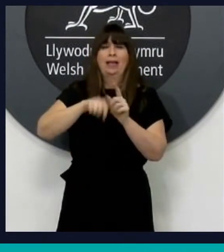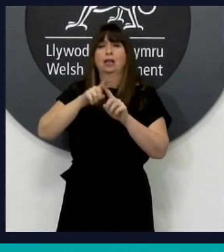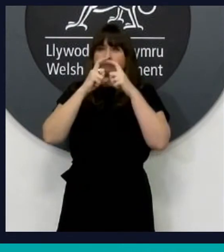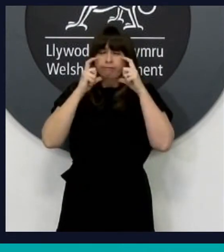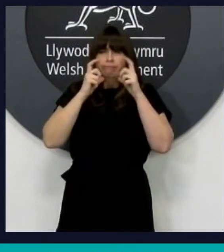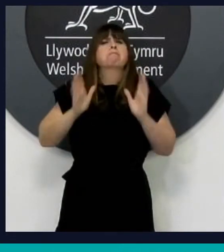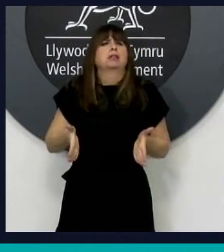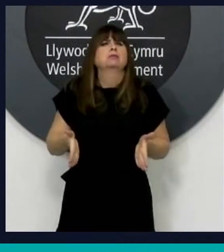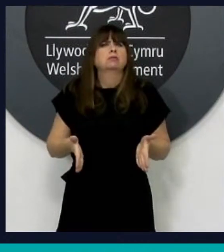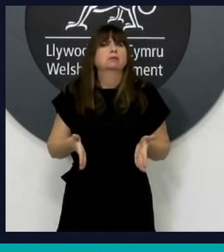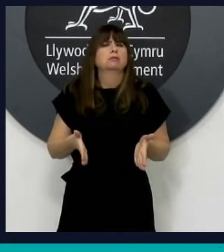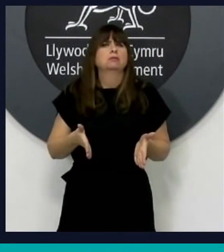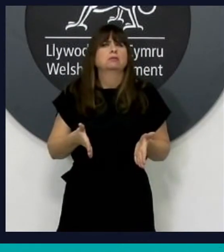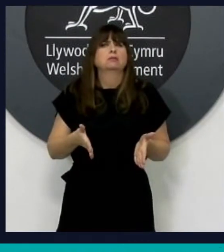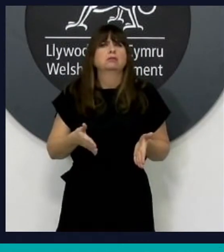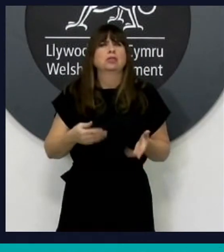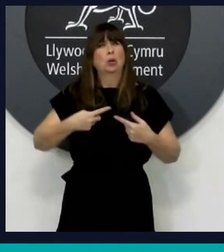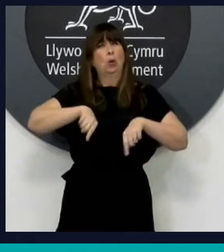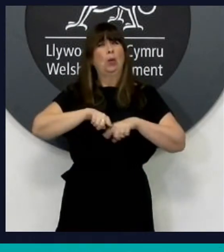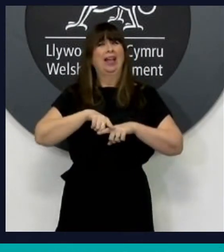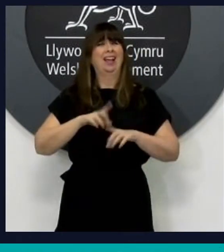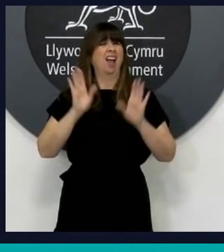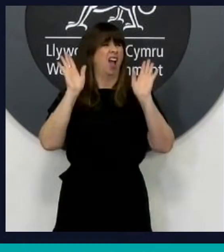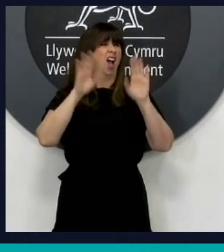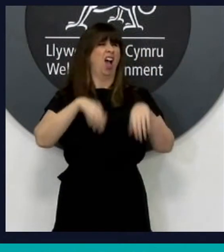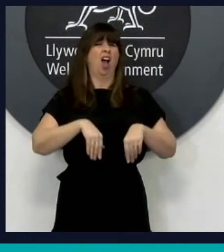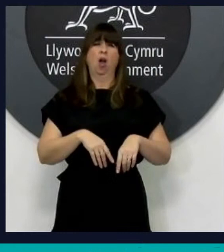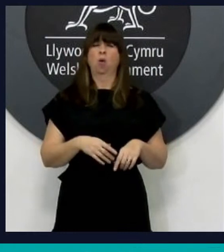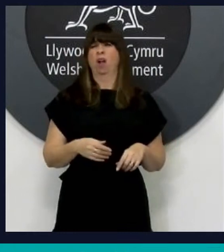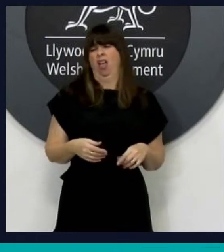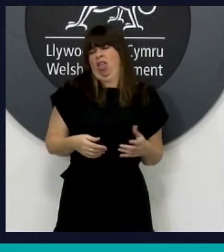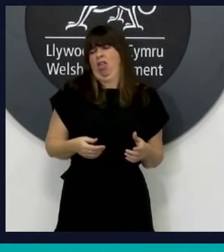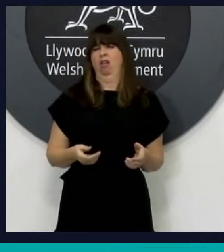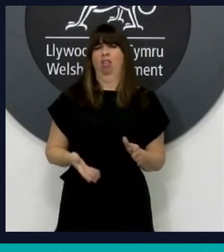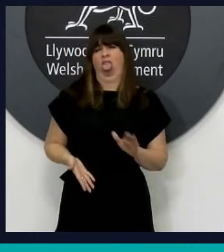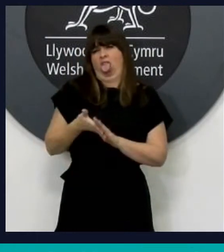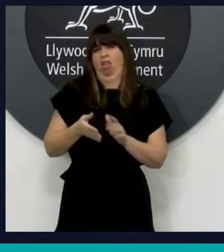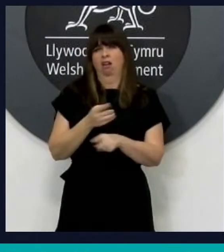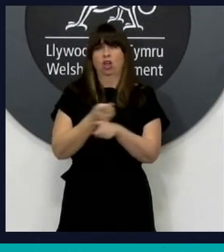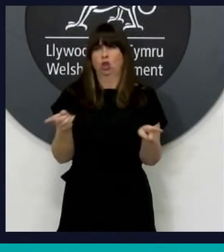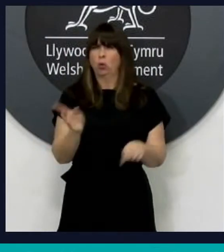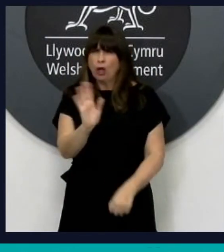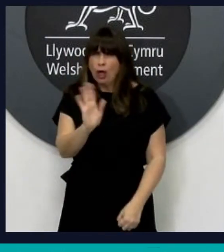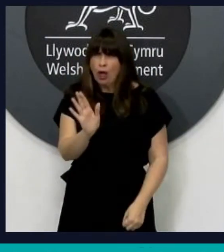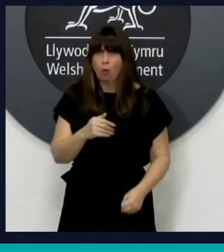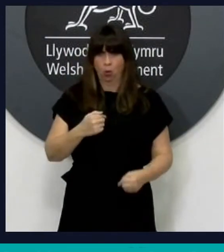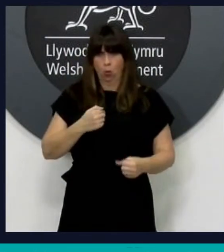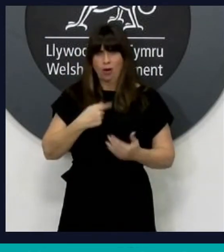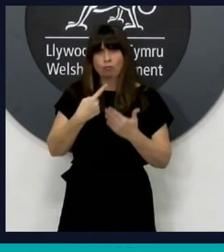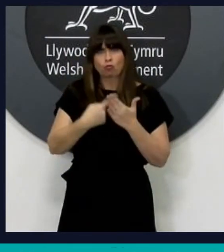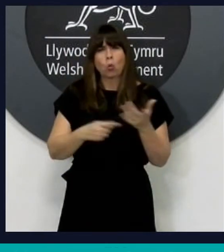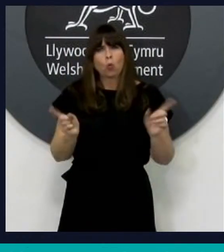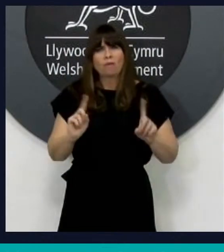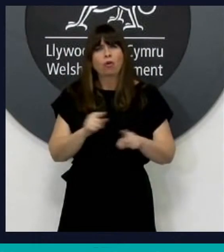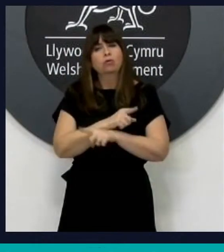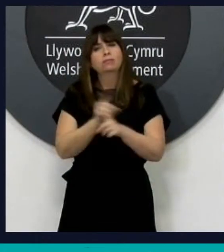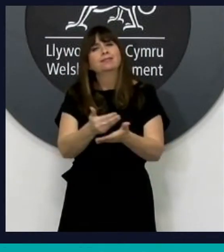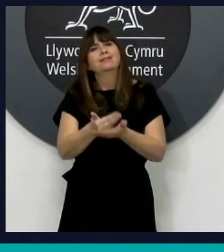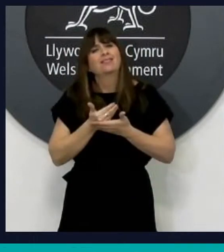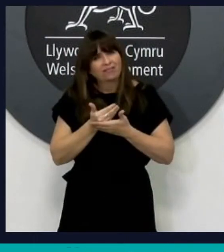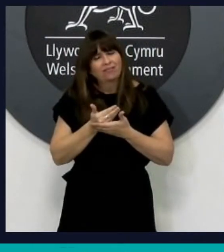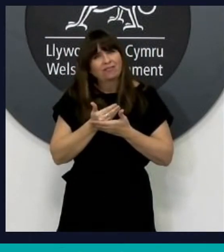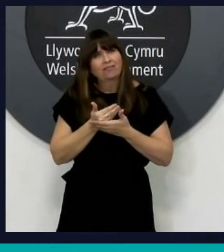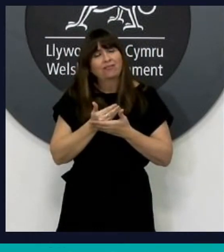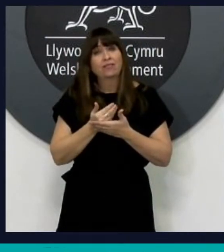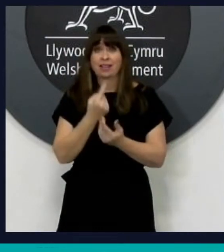seriously. We're not doing this for fun. We're doing it to keep you safe. And it's really important that people understand their responsibilities, not